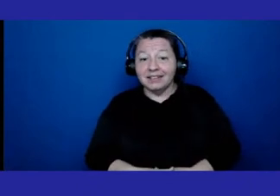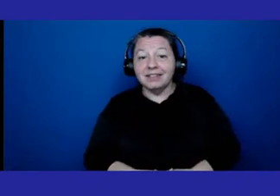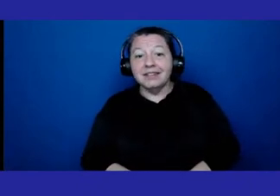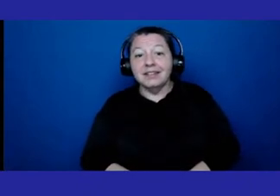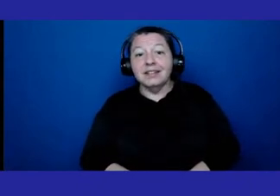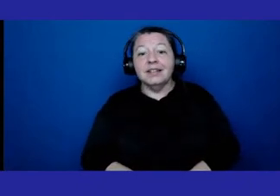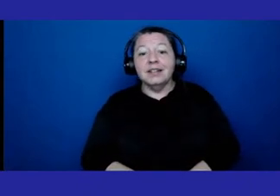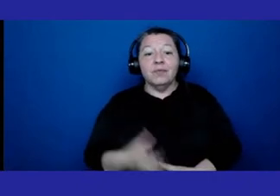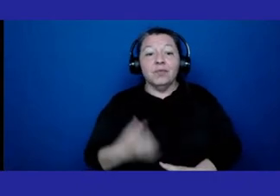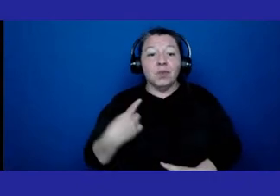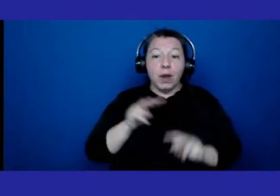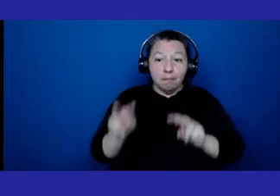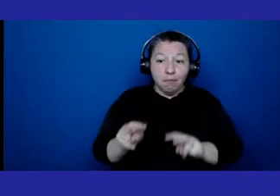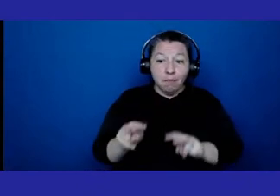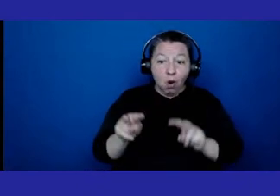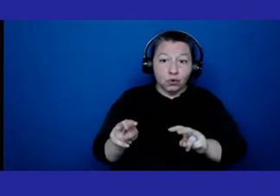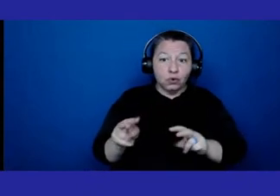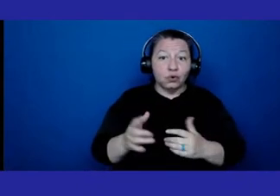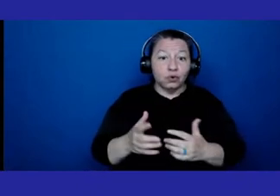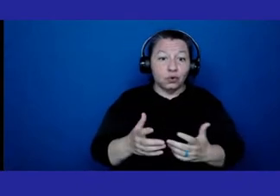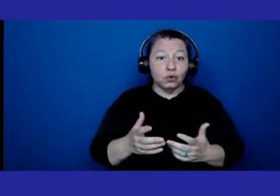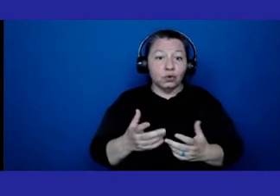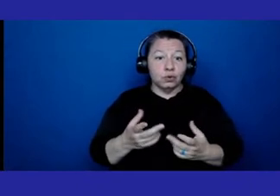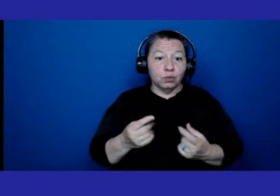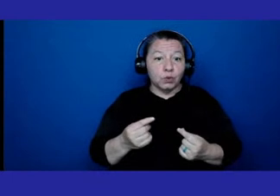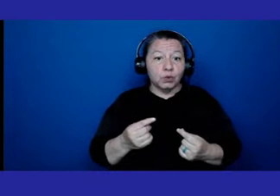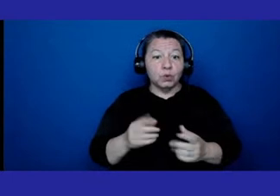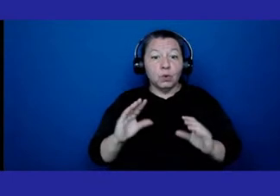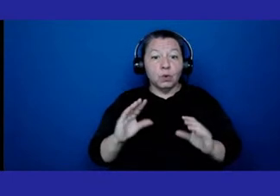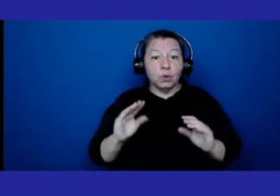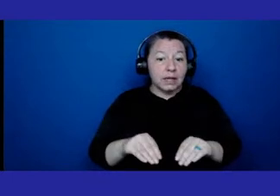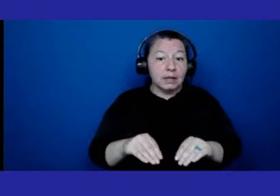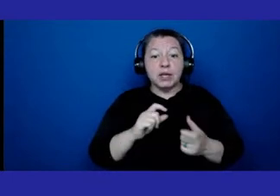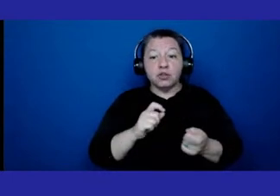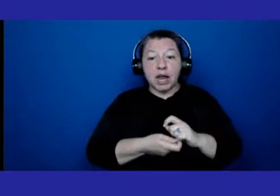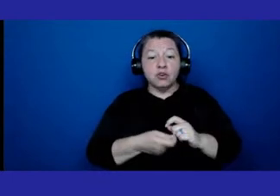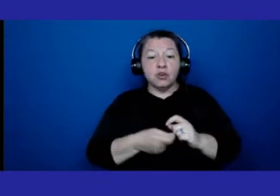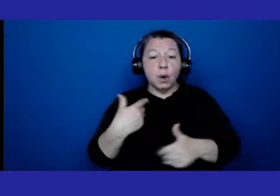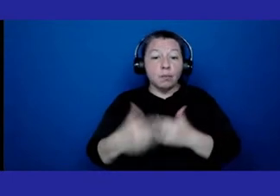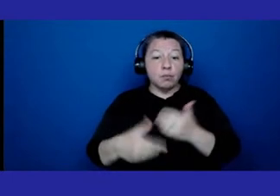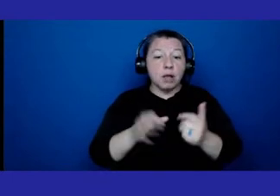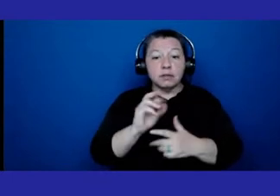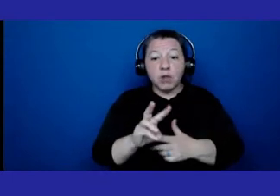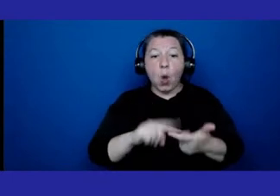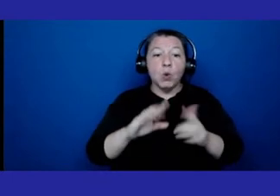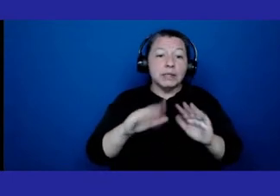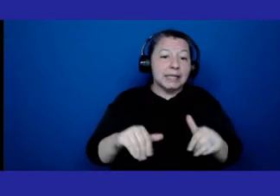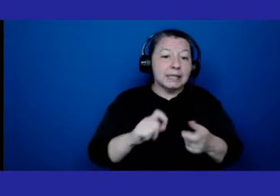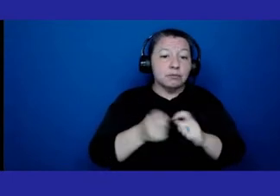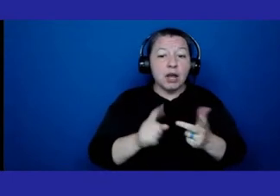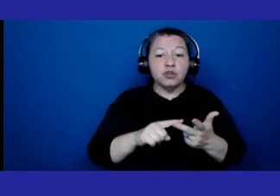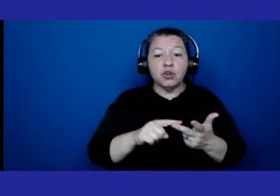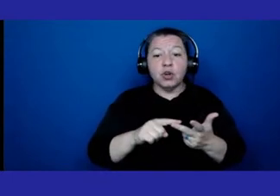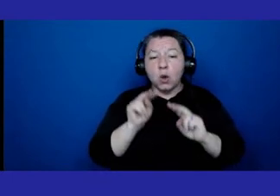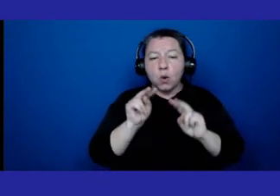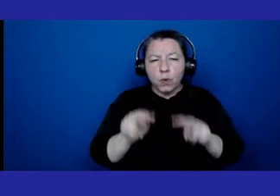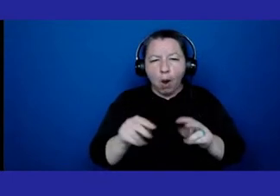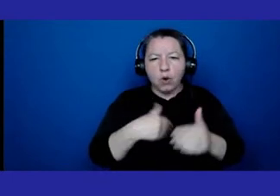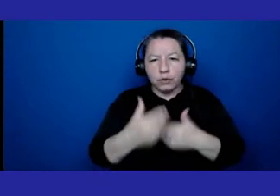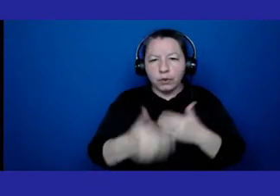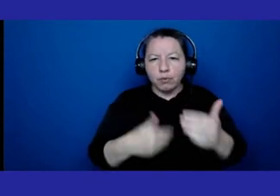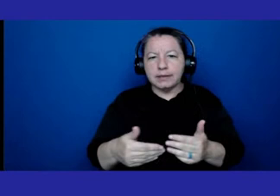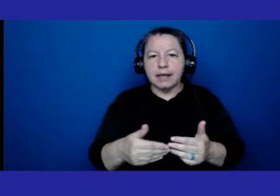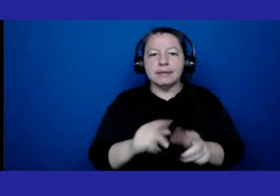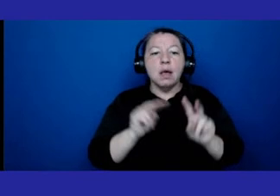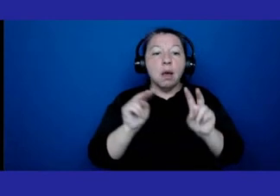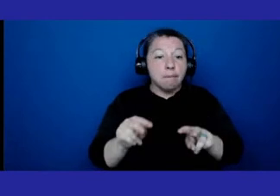We monitor the we put changes in, whether it's process flow changes, system changes, monitor the process,